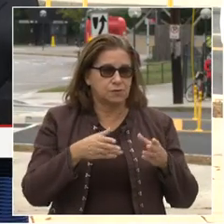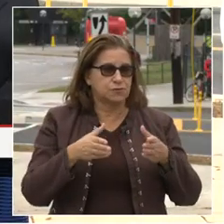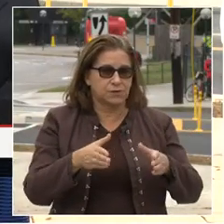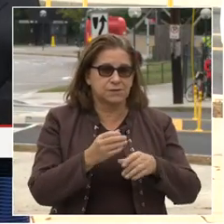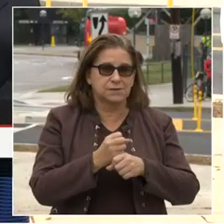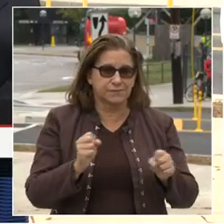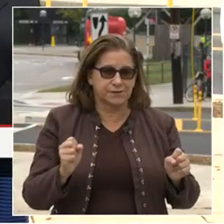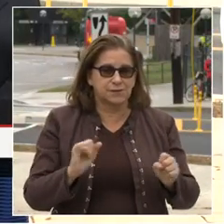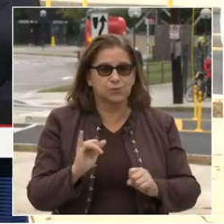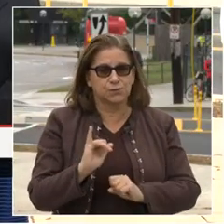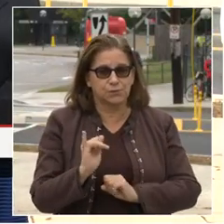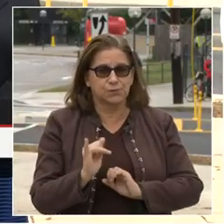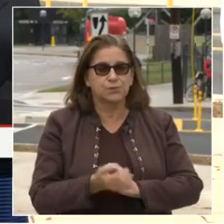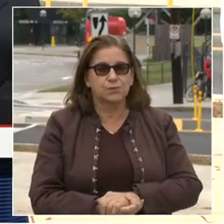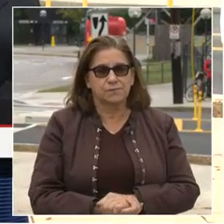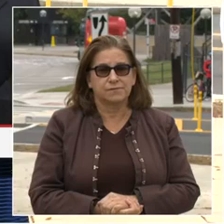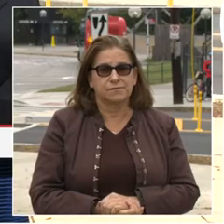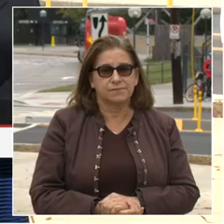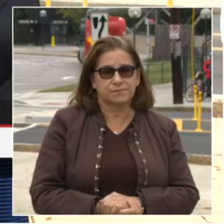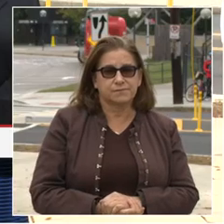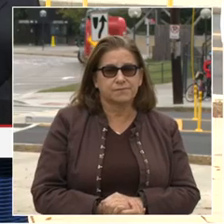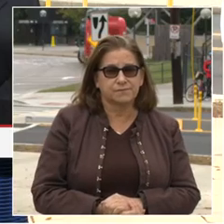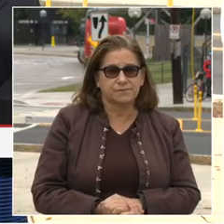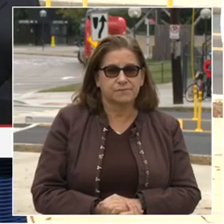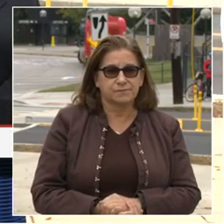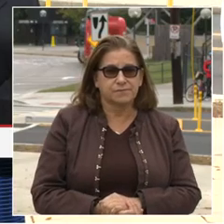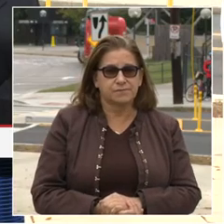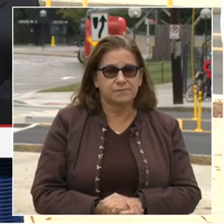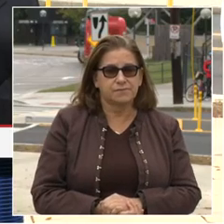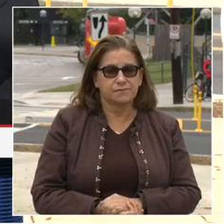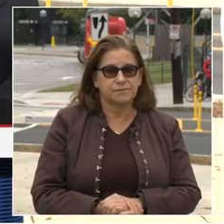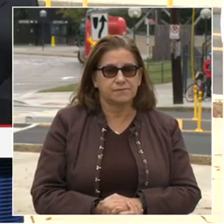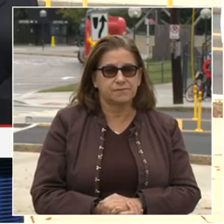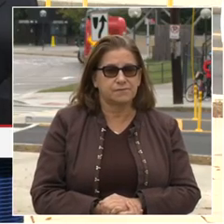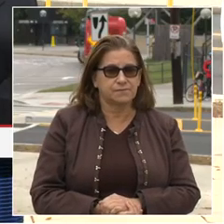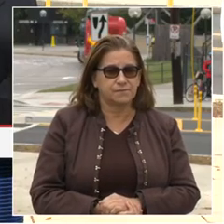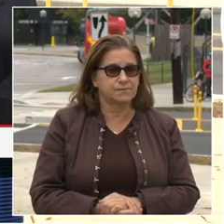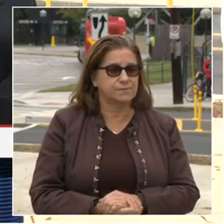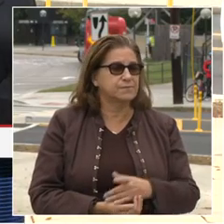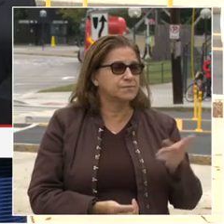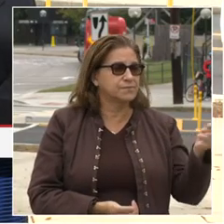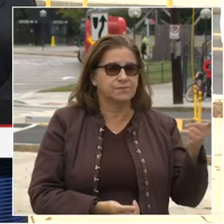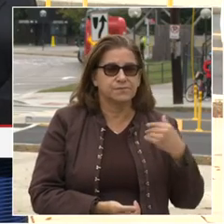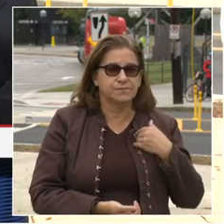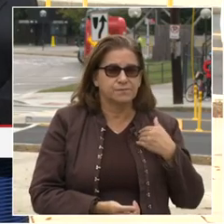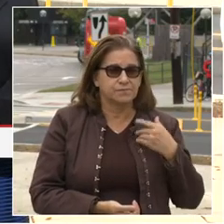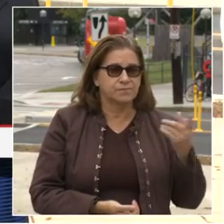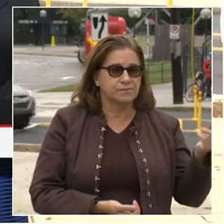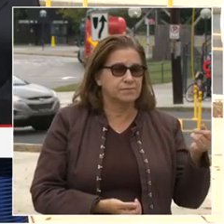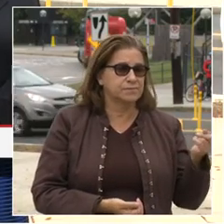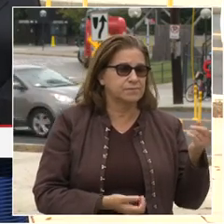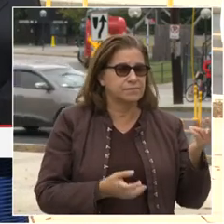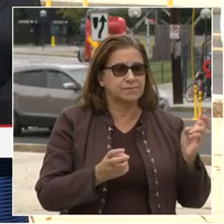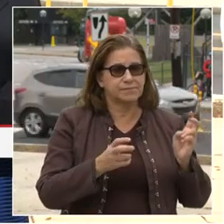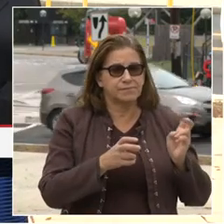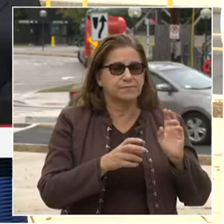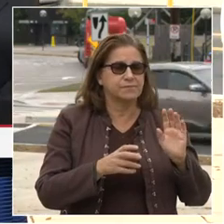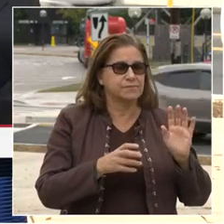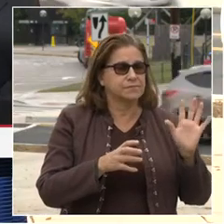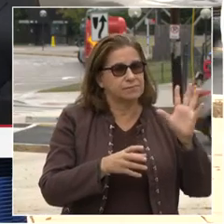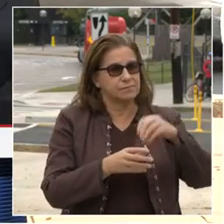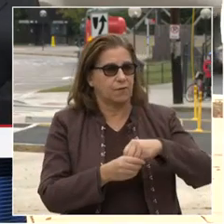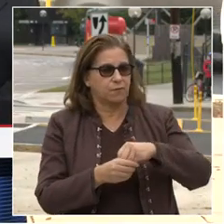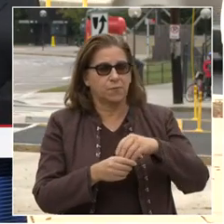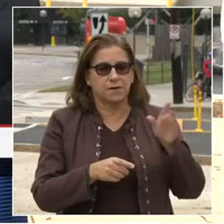in a year-long debate on MPD's role in making traffic stops, which complicates that issue a little bit.